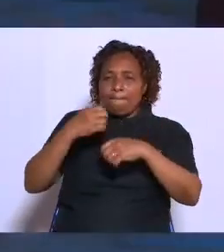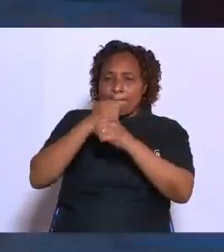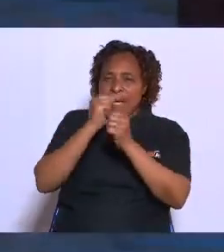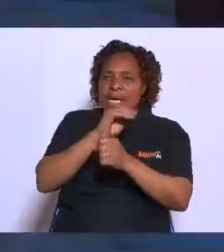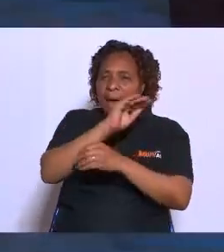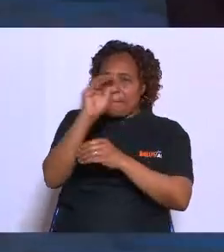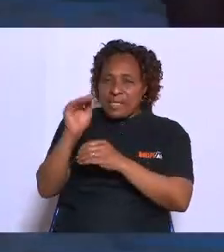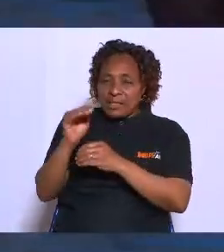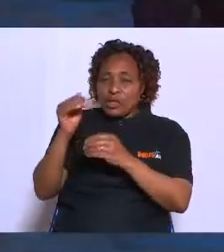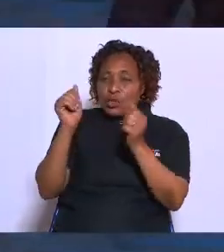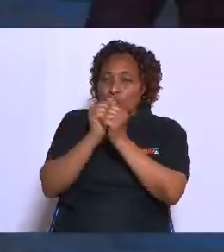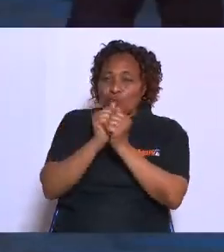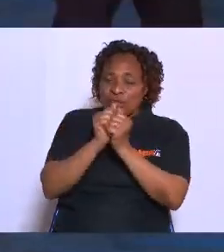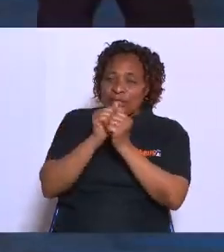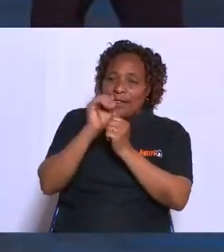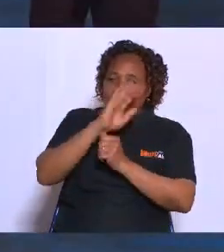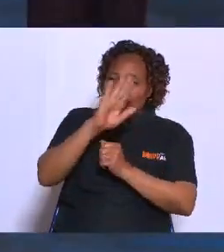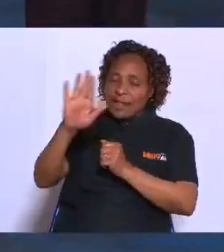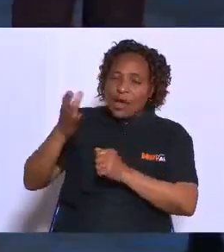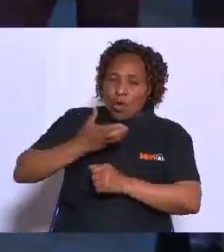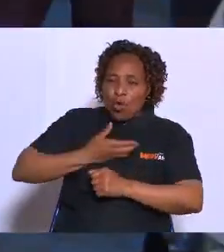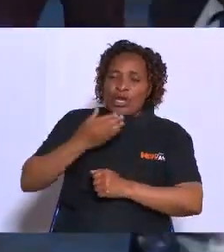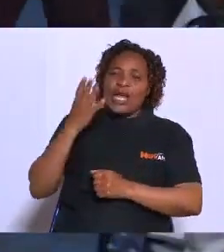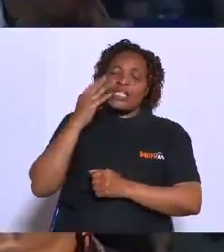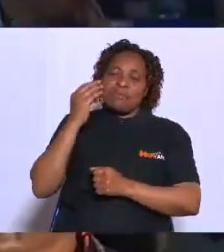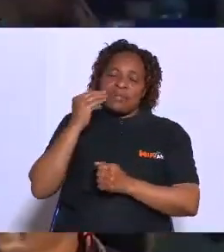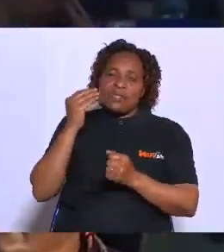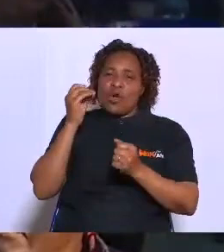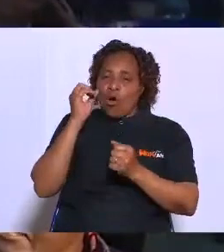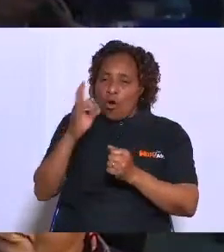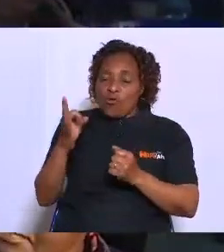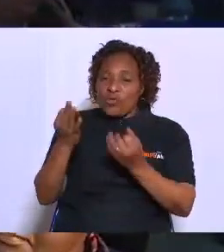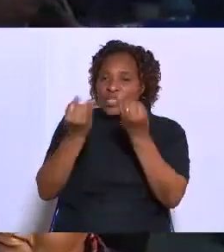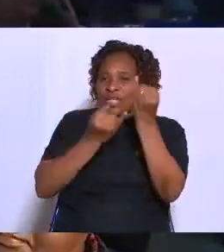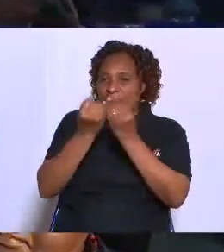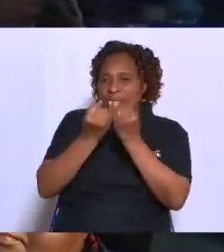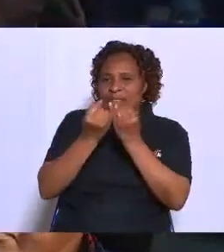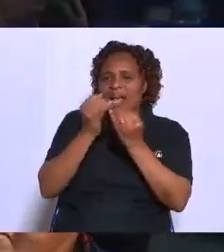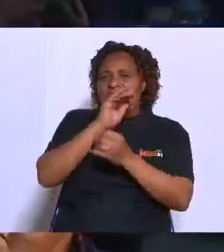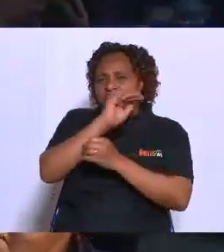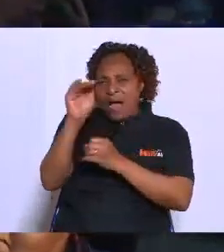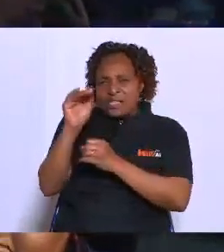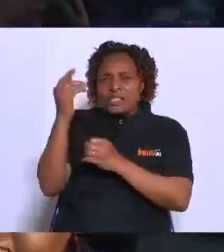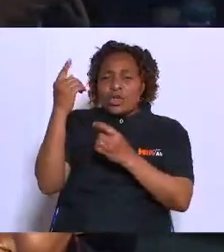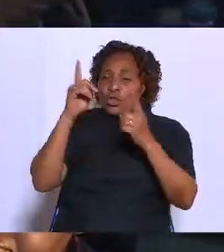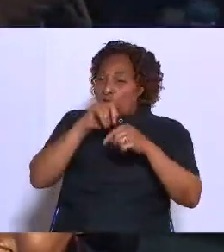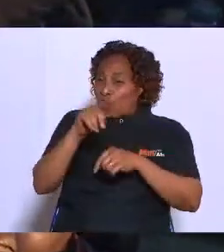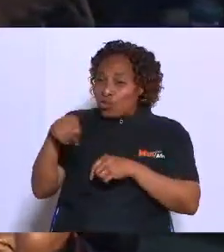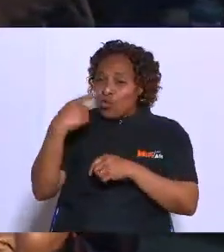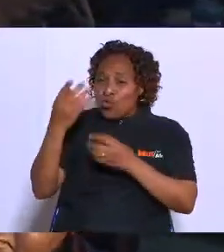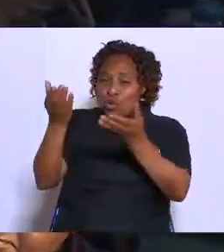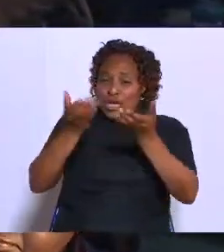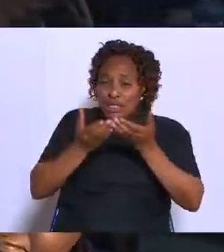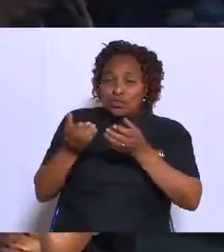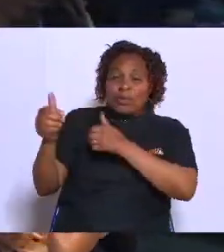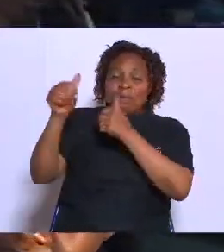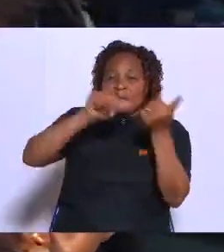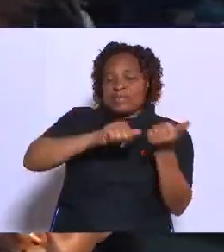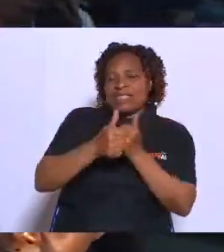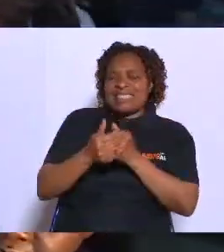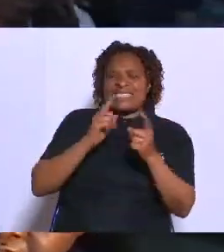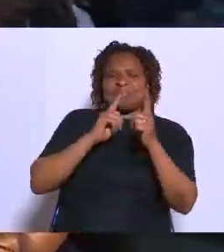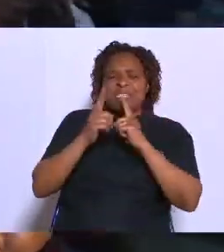their experience with god with on the Sabbath make an appeal tonight for those that need to be baptized